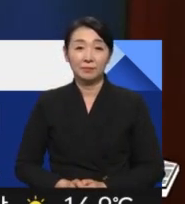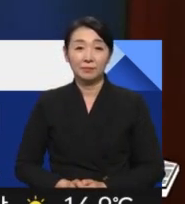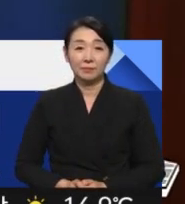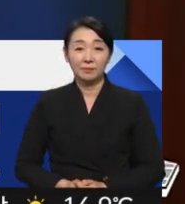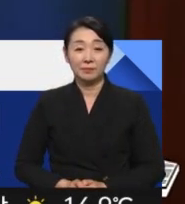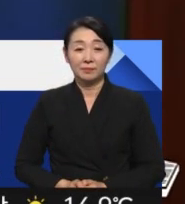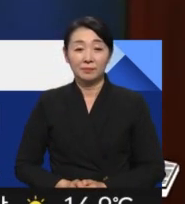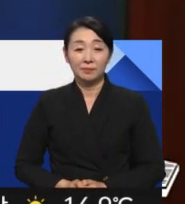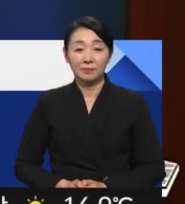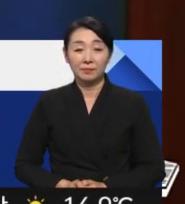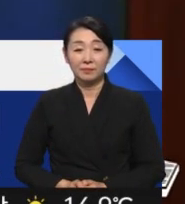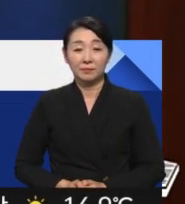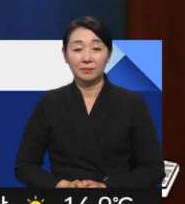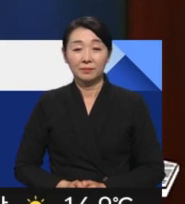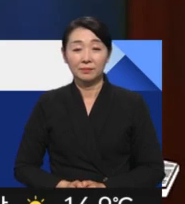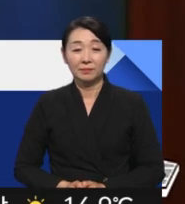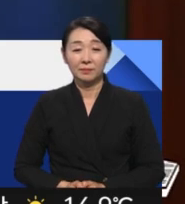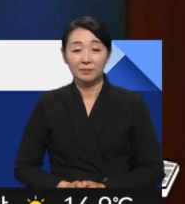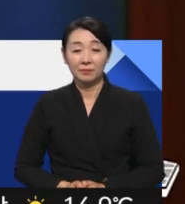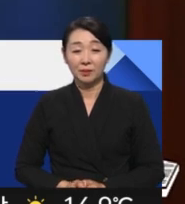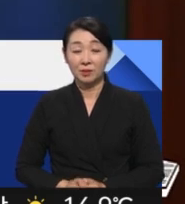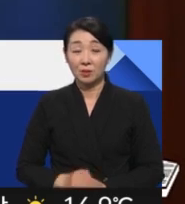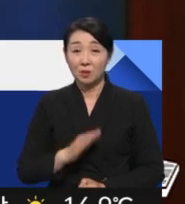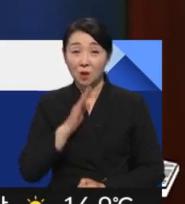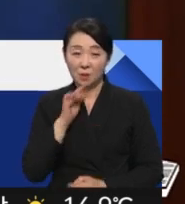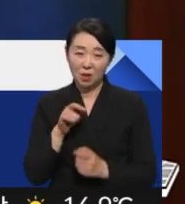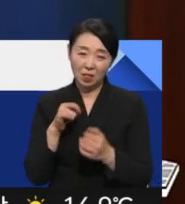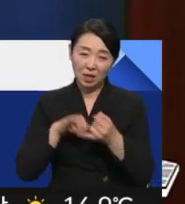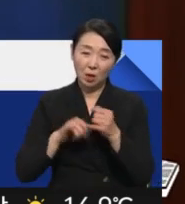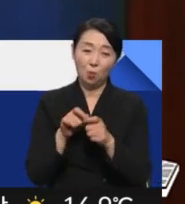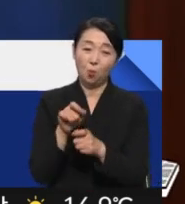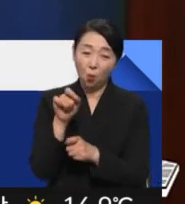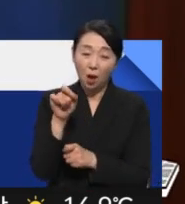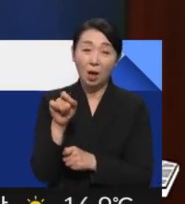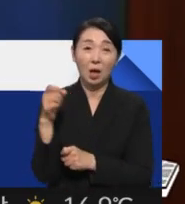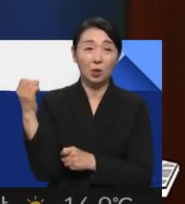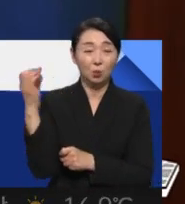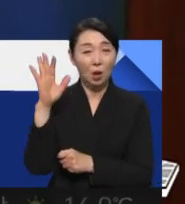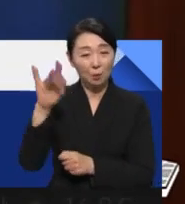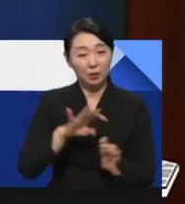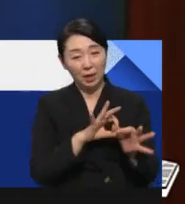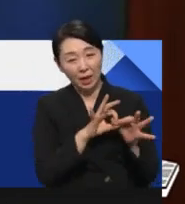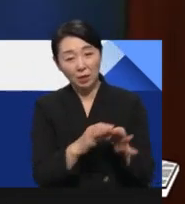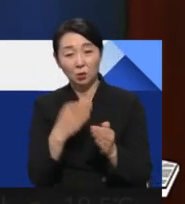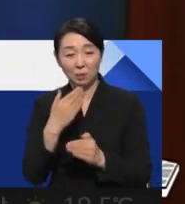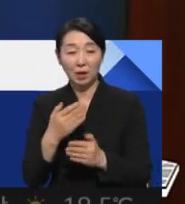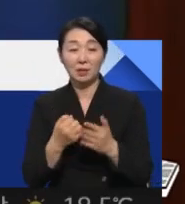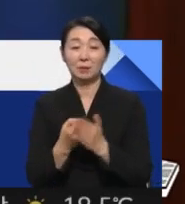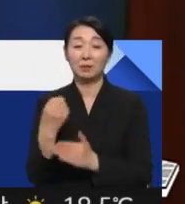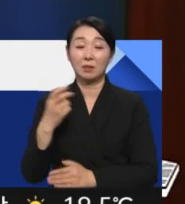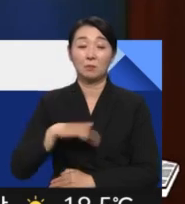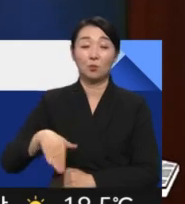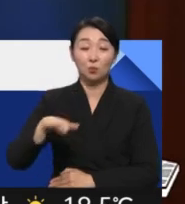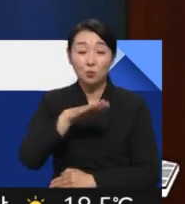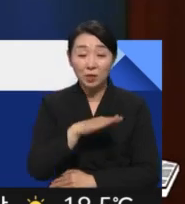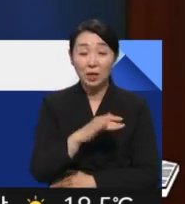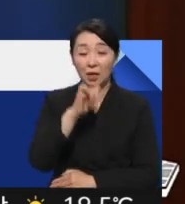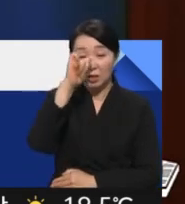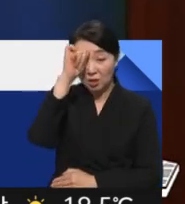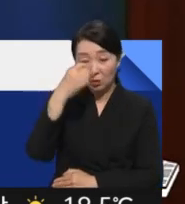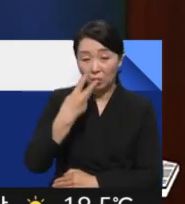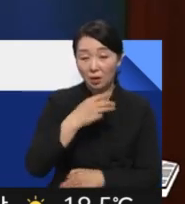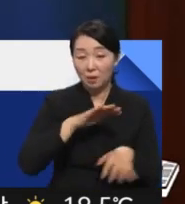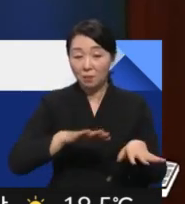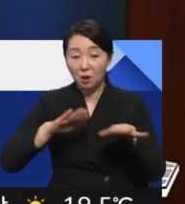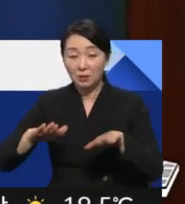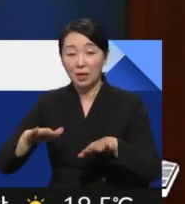Korea. And it's very longstanding and will remain longstanding. So, again, we'll continue to work